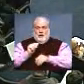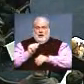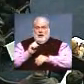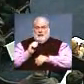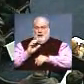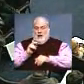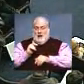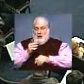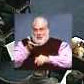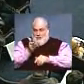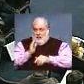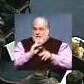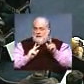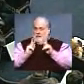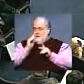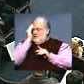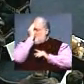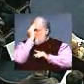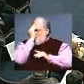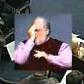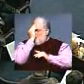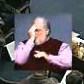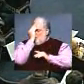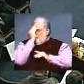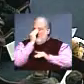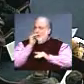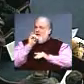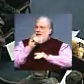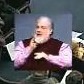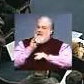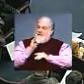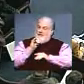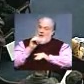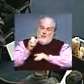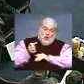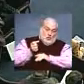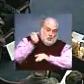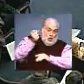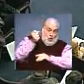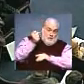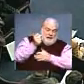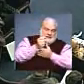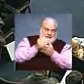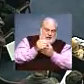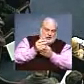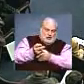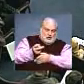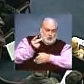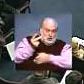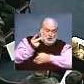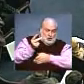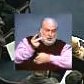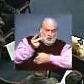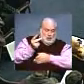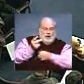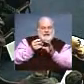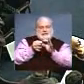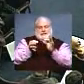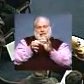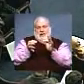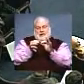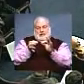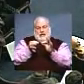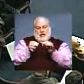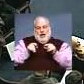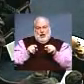let let the audience know that the moratorium in Section 2 states as follows: